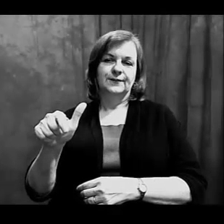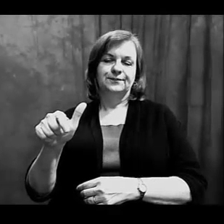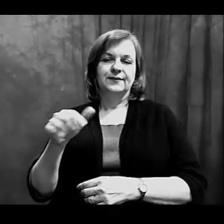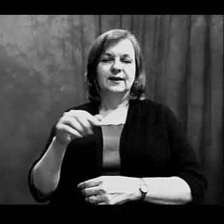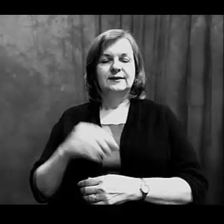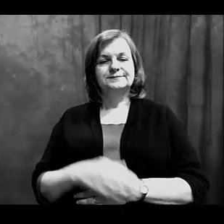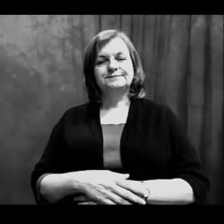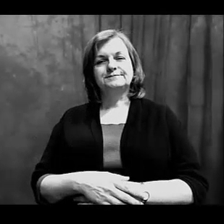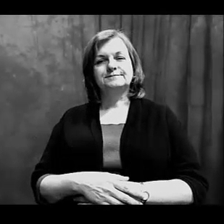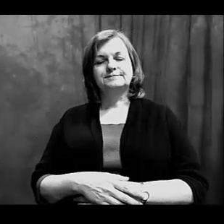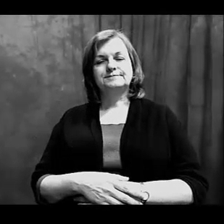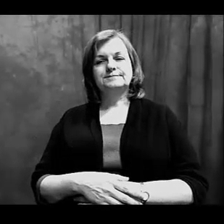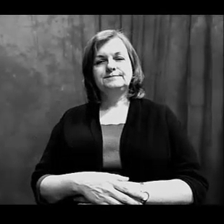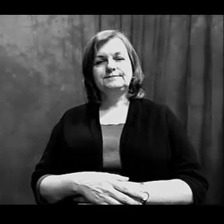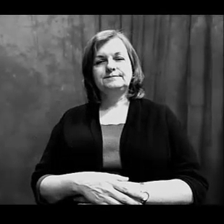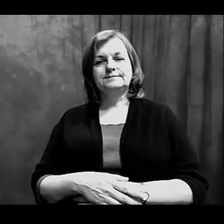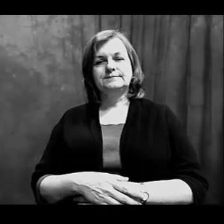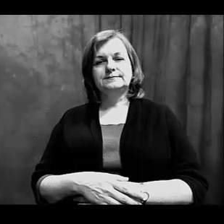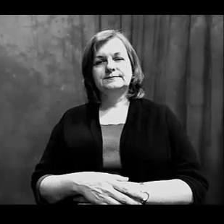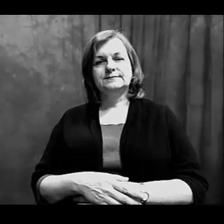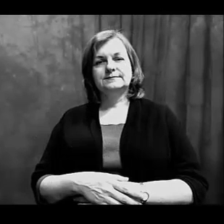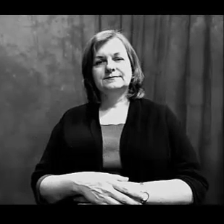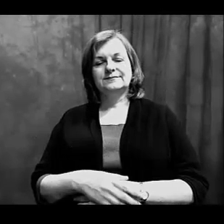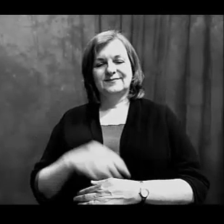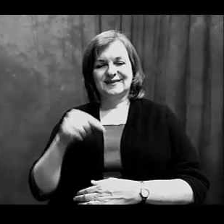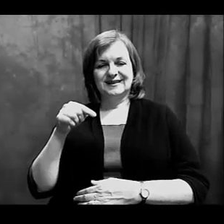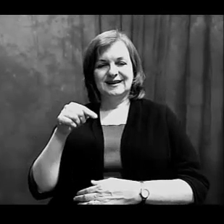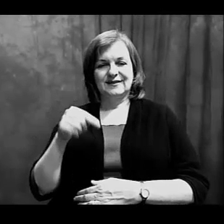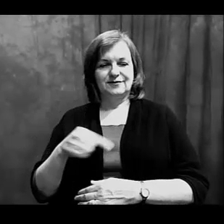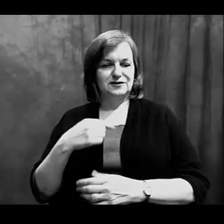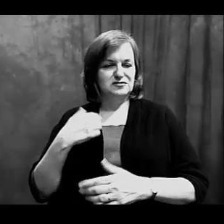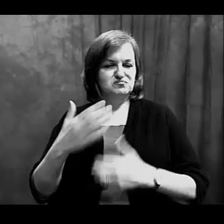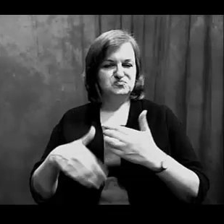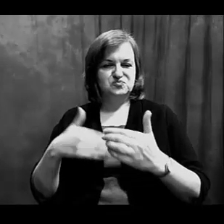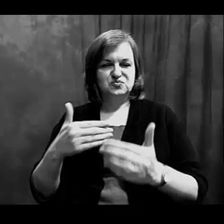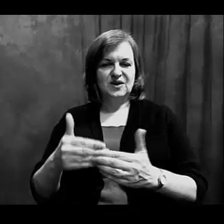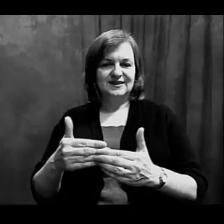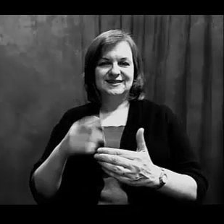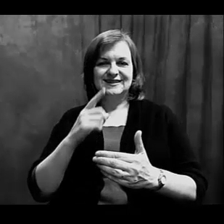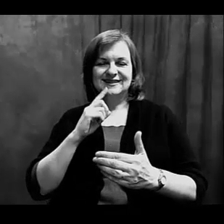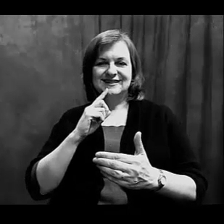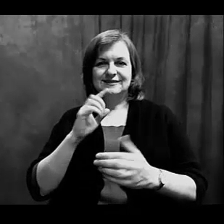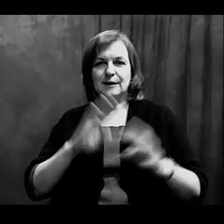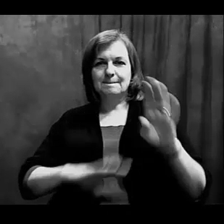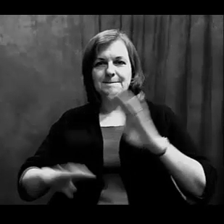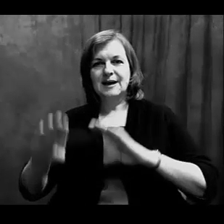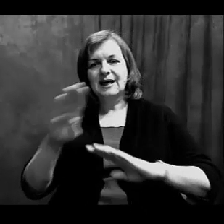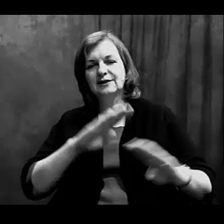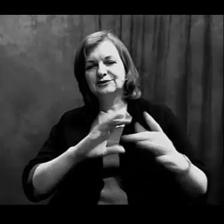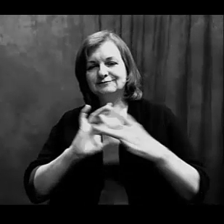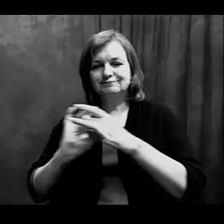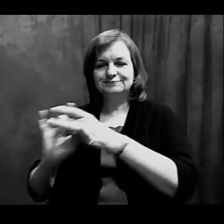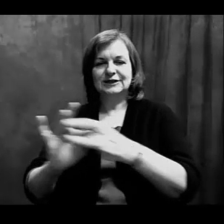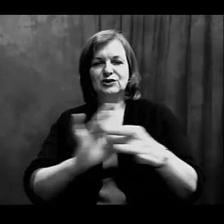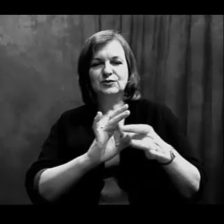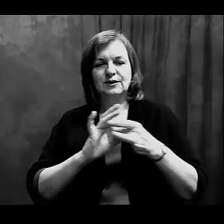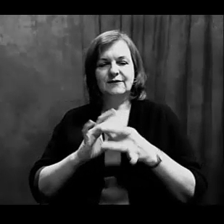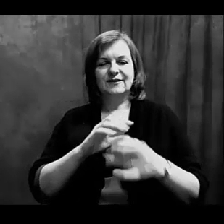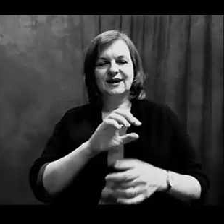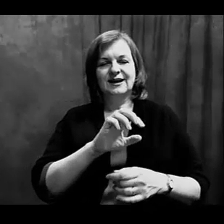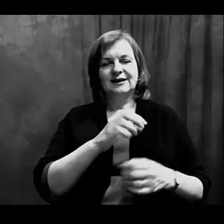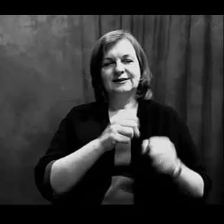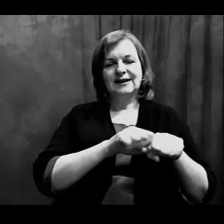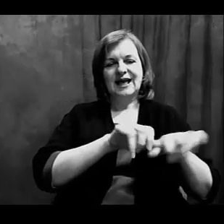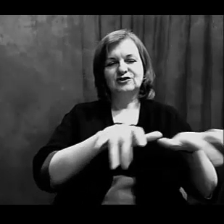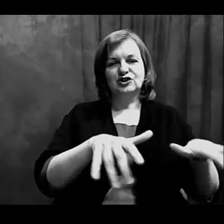later as being a biological network of